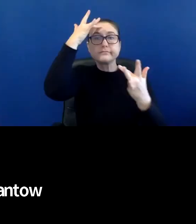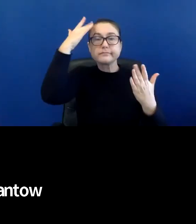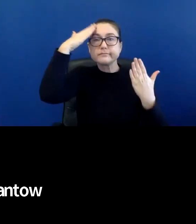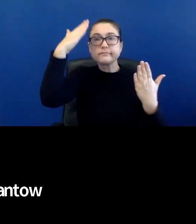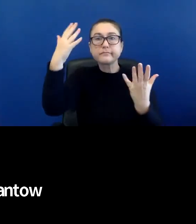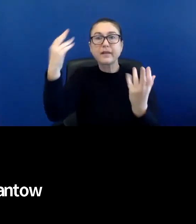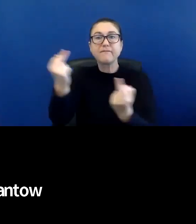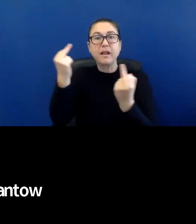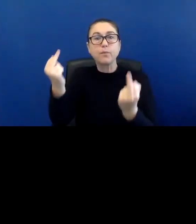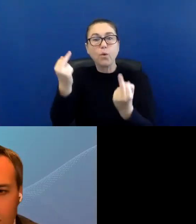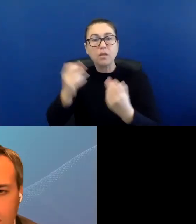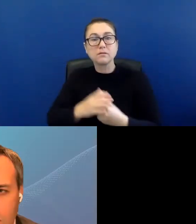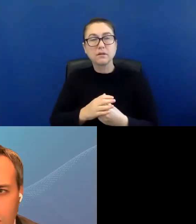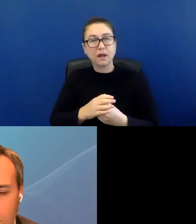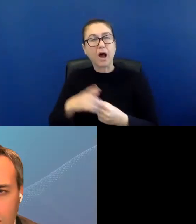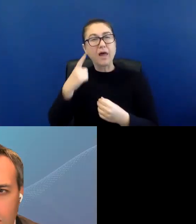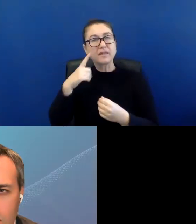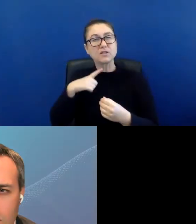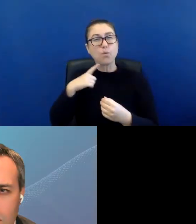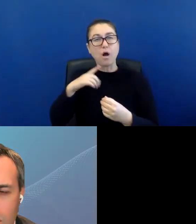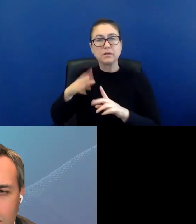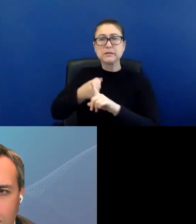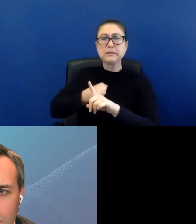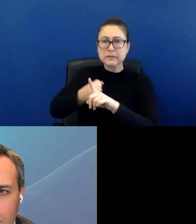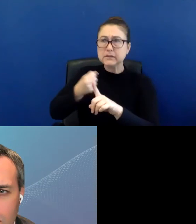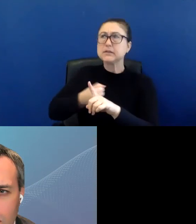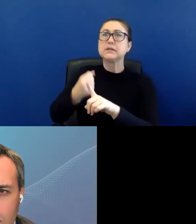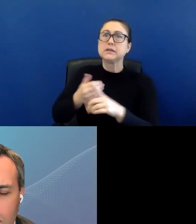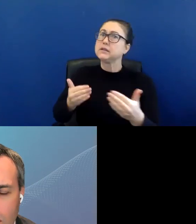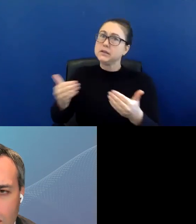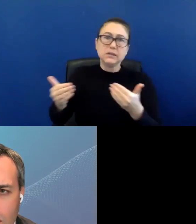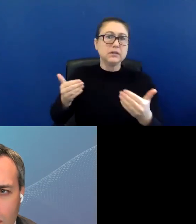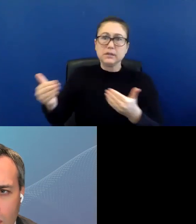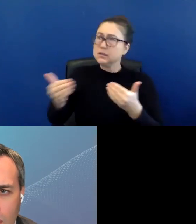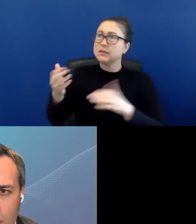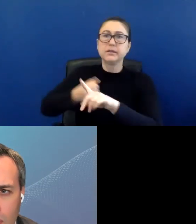why we've struggled. And I think